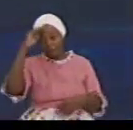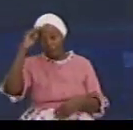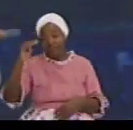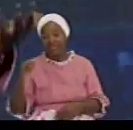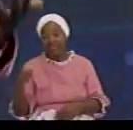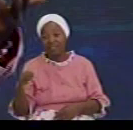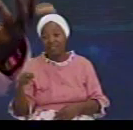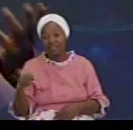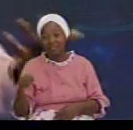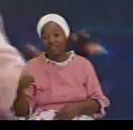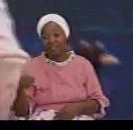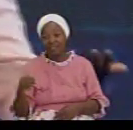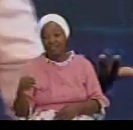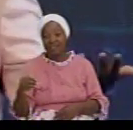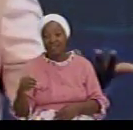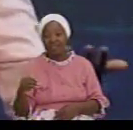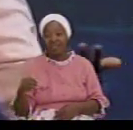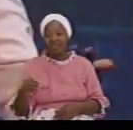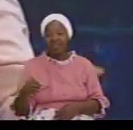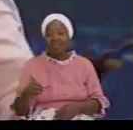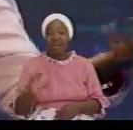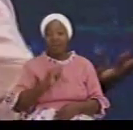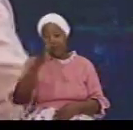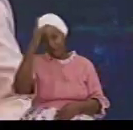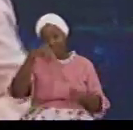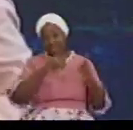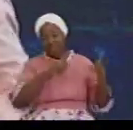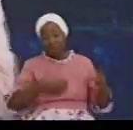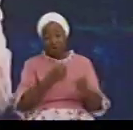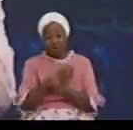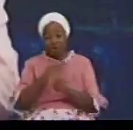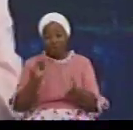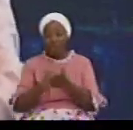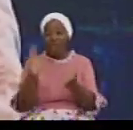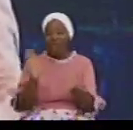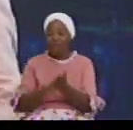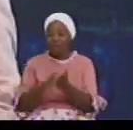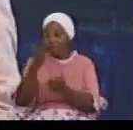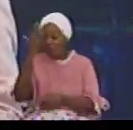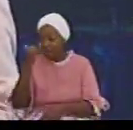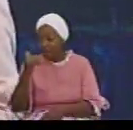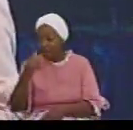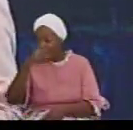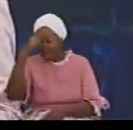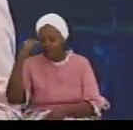I loved the school. Why? A lot of play.